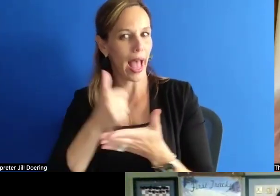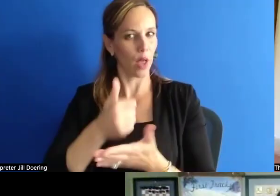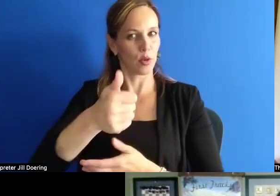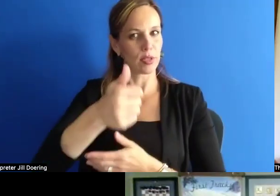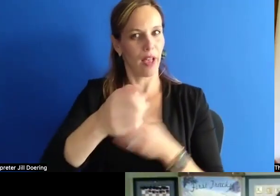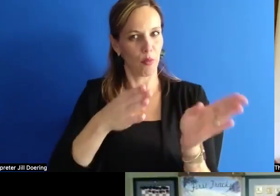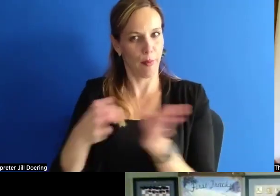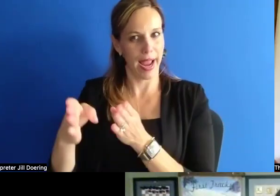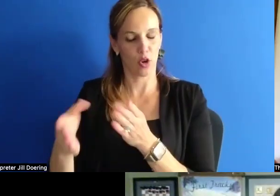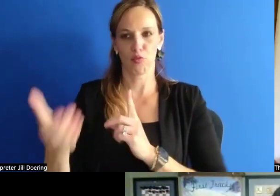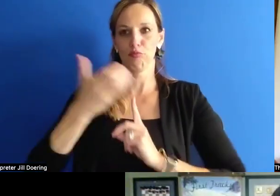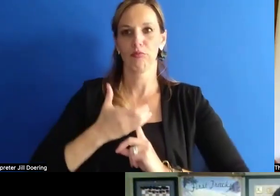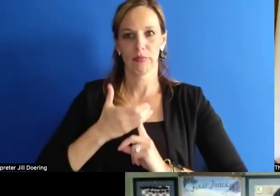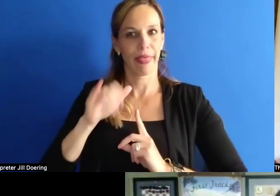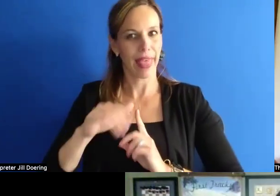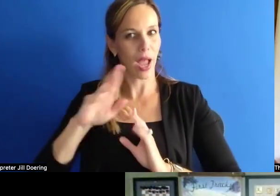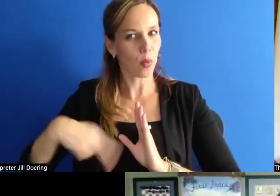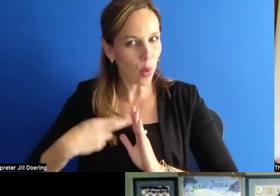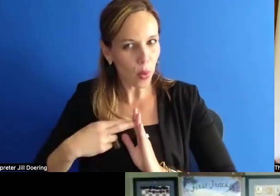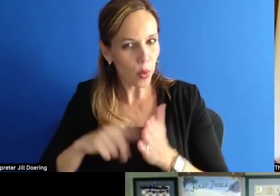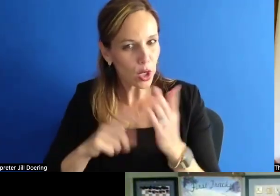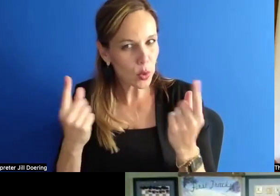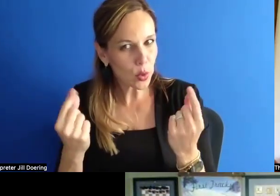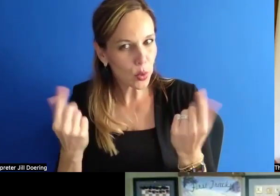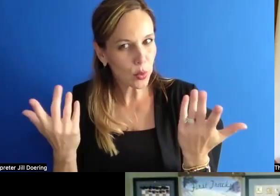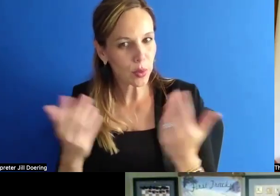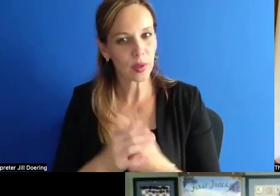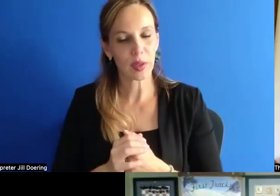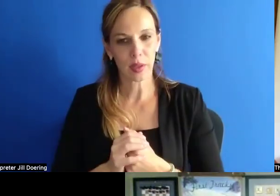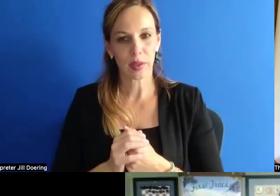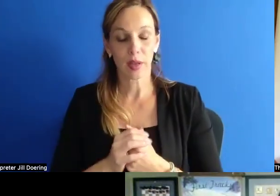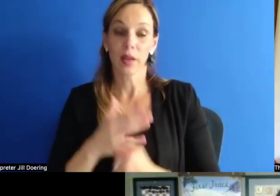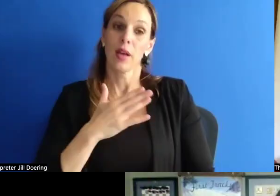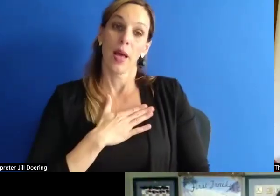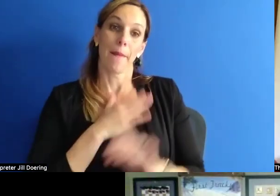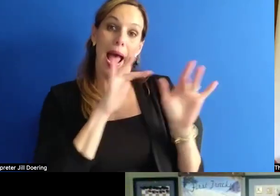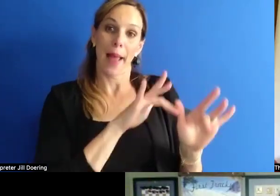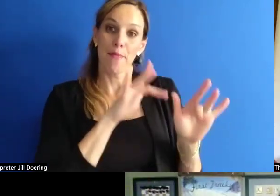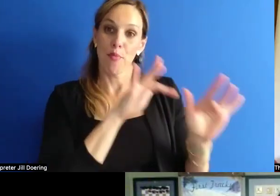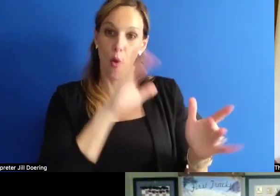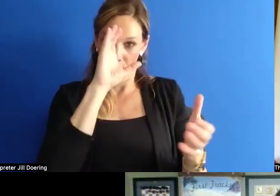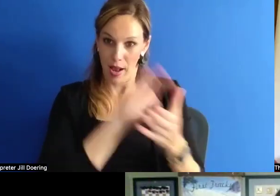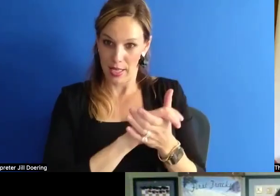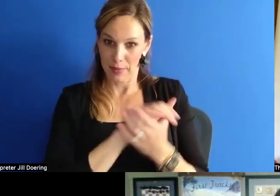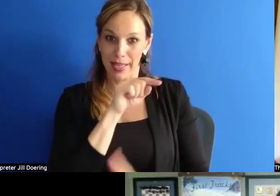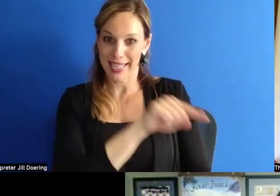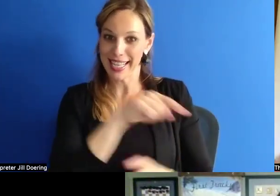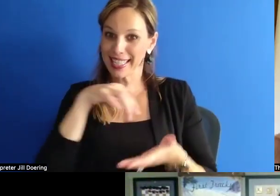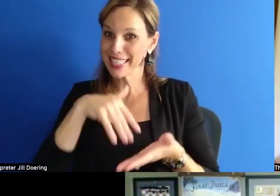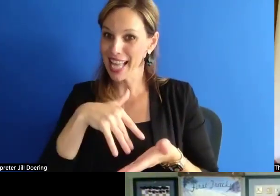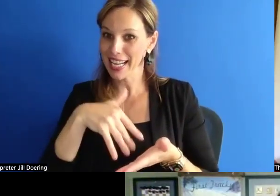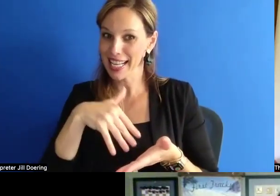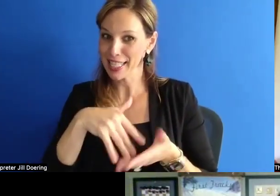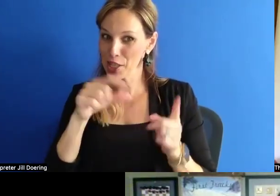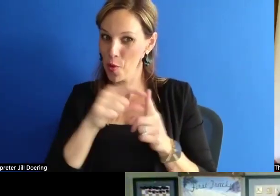and to gain with your partner? Well, my poor husband studies the lines with me, and I